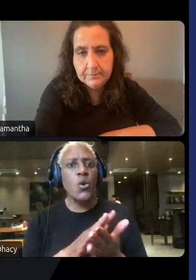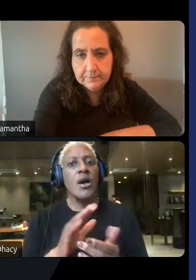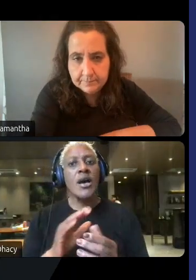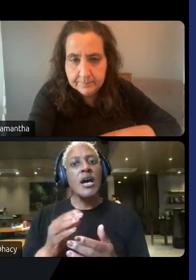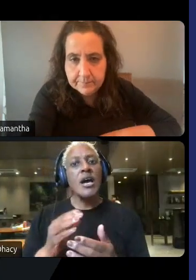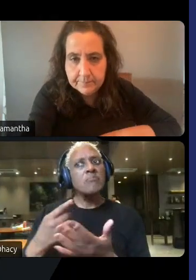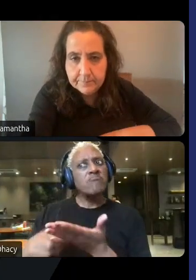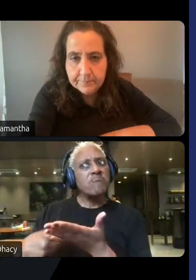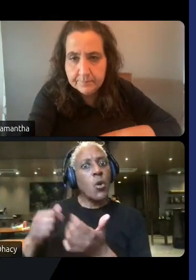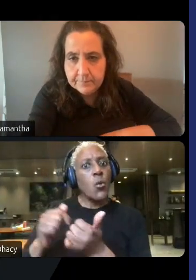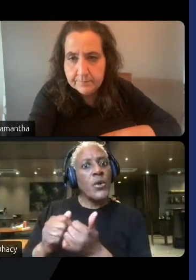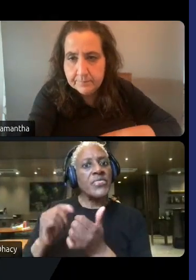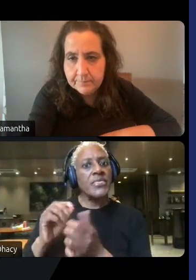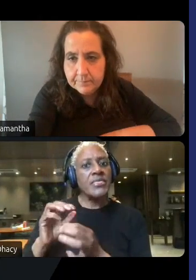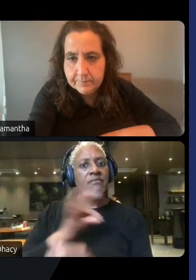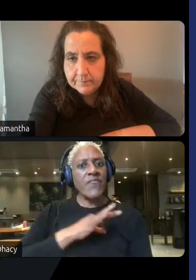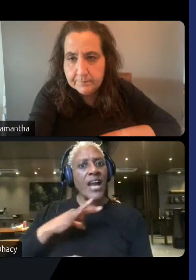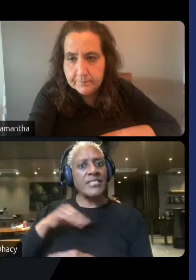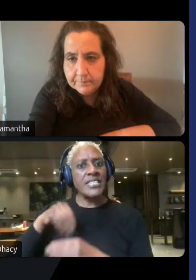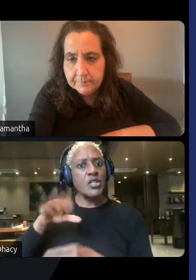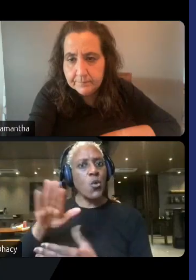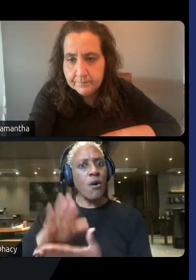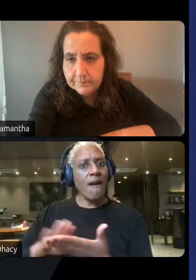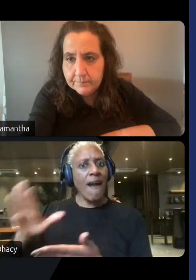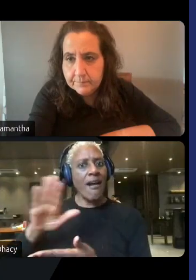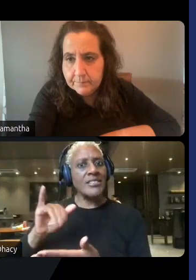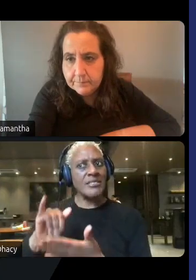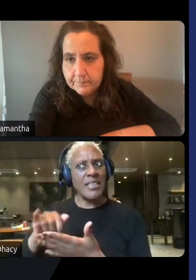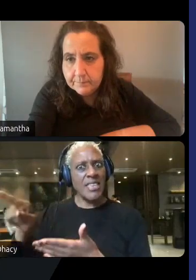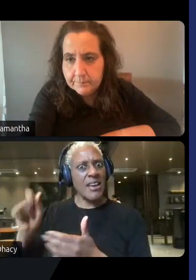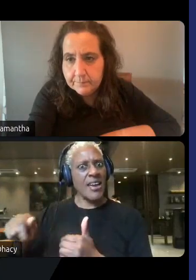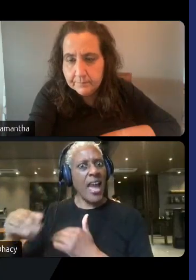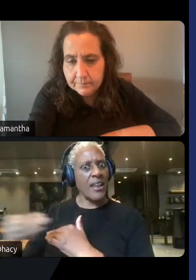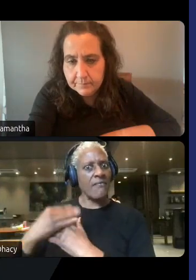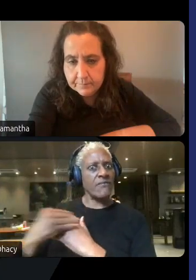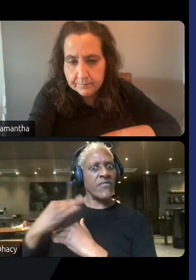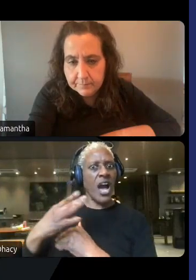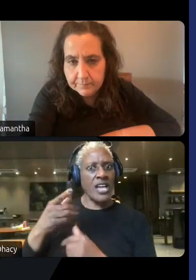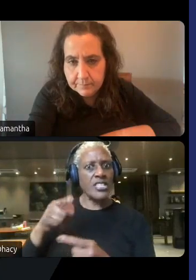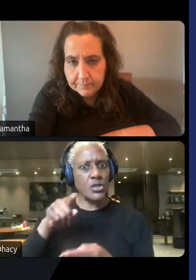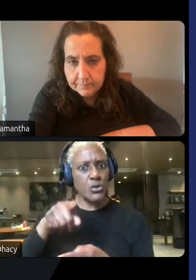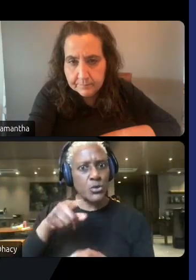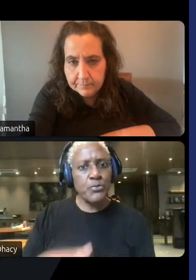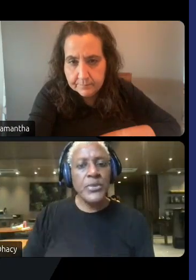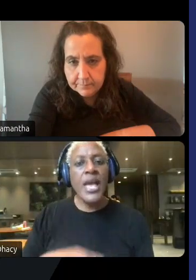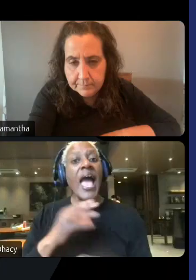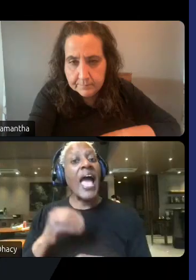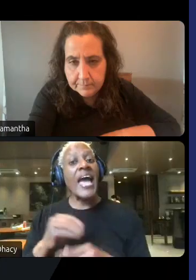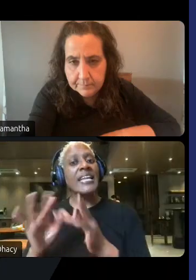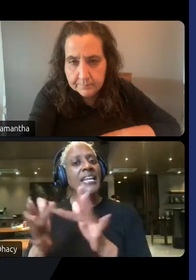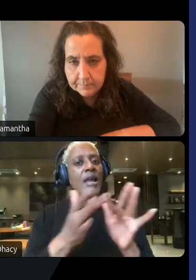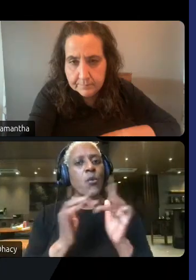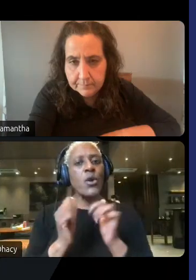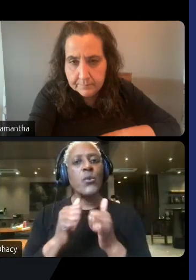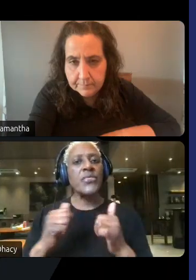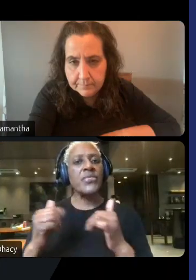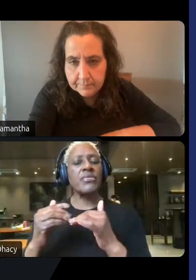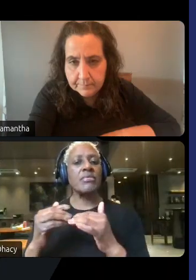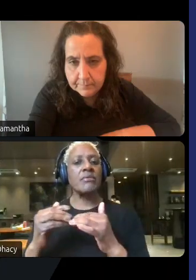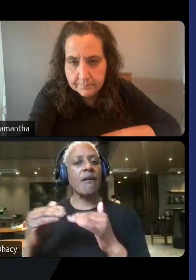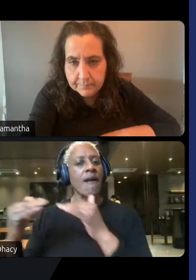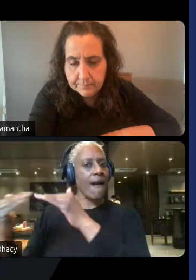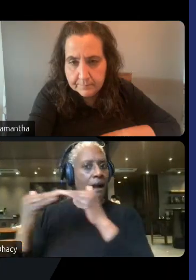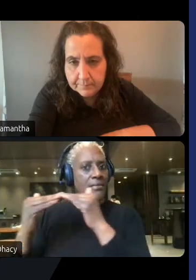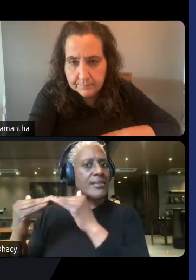student teaching placement in college and network with colleagues, professors, and friends. If you are persistent